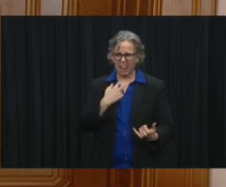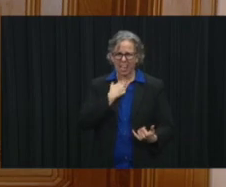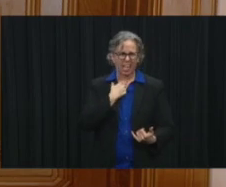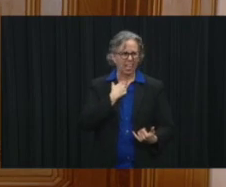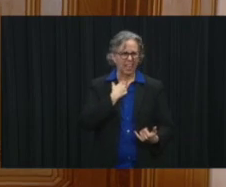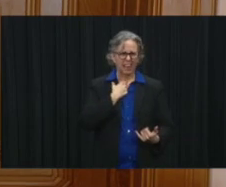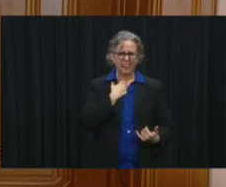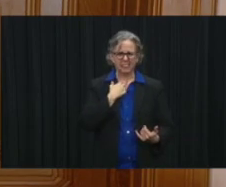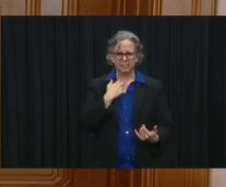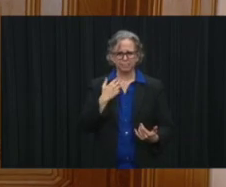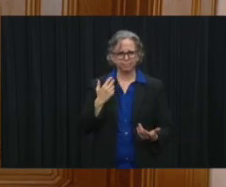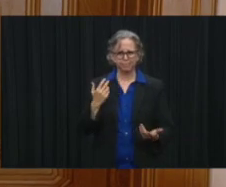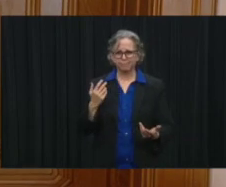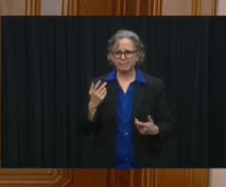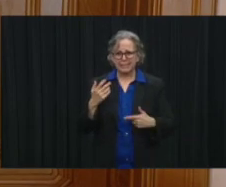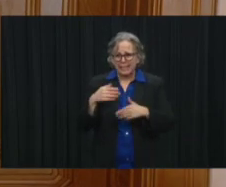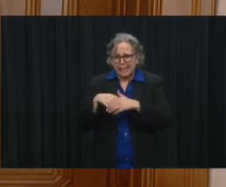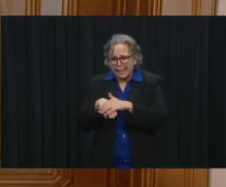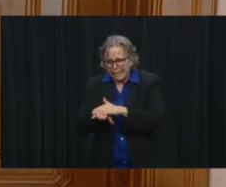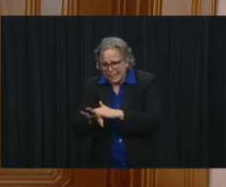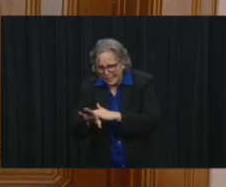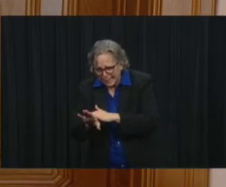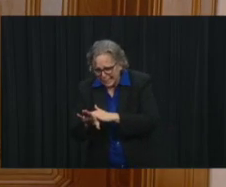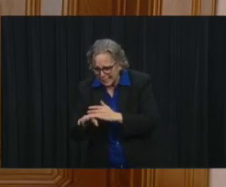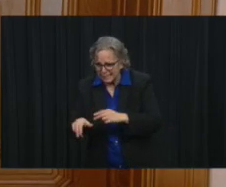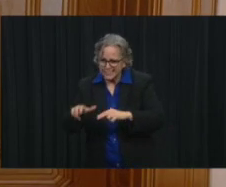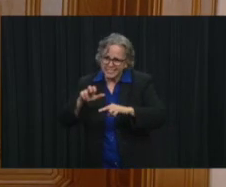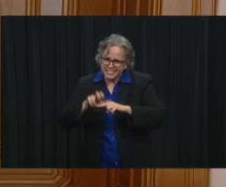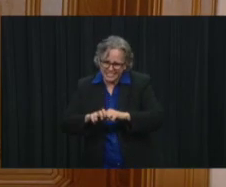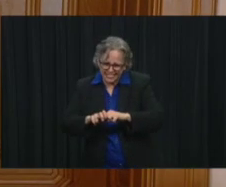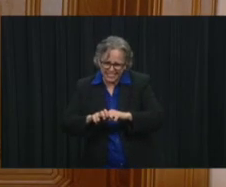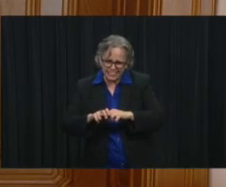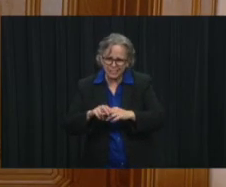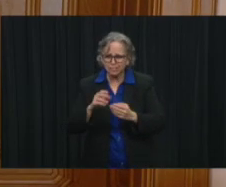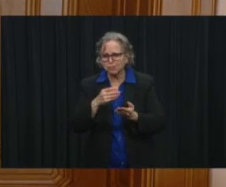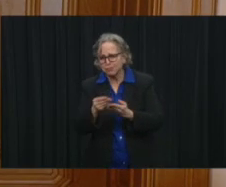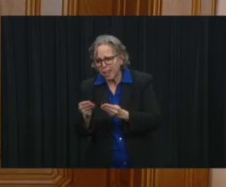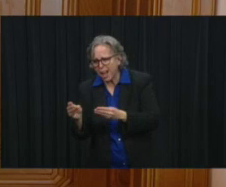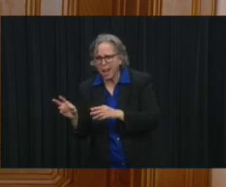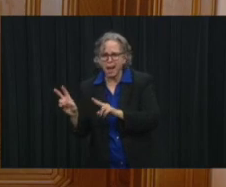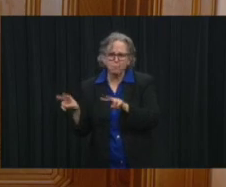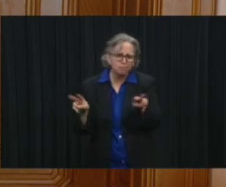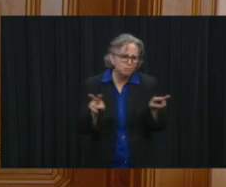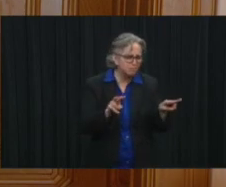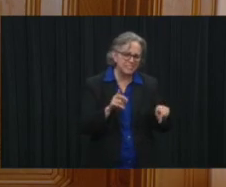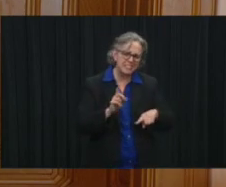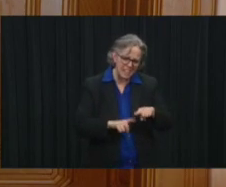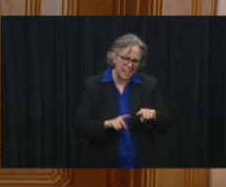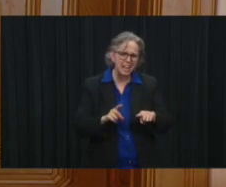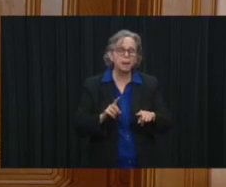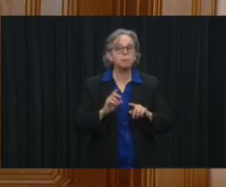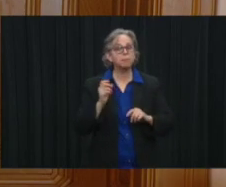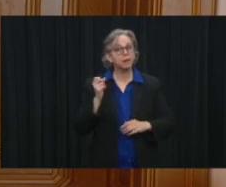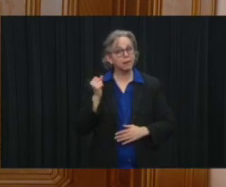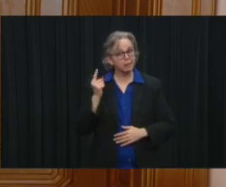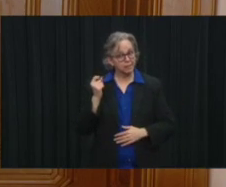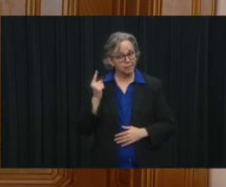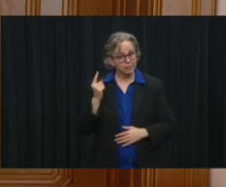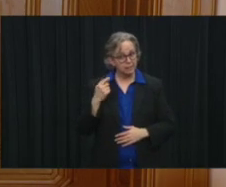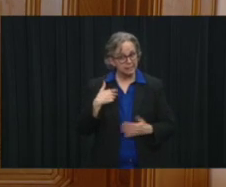can't go in person at least, to shop or to sit down and eat, but we certainly can still support